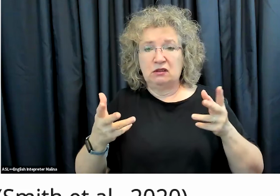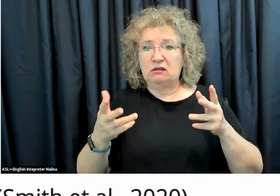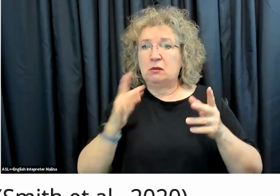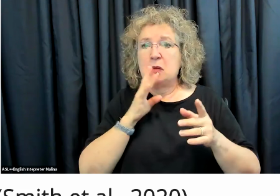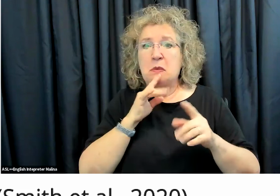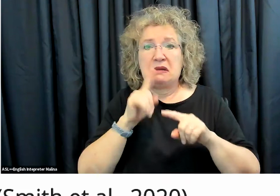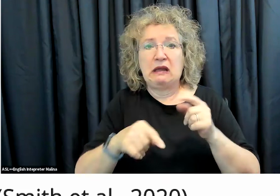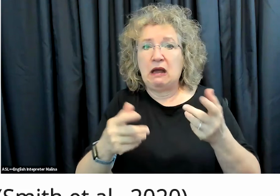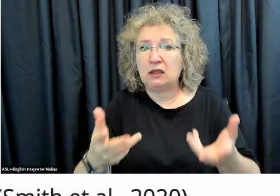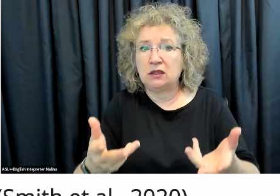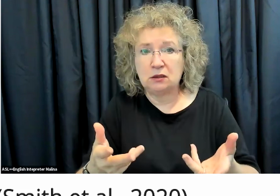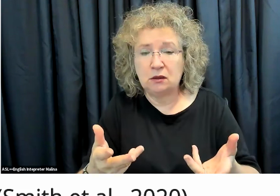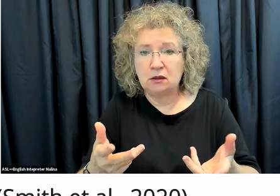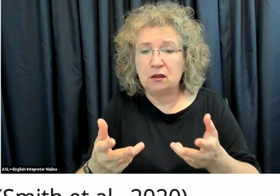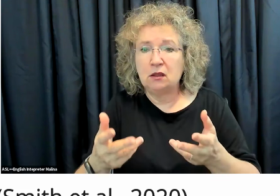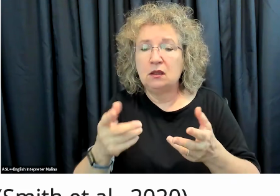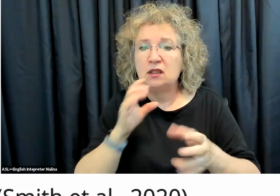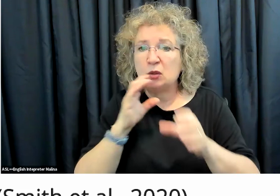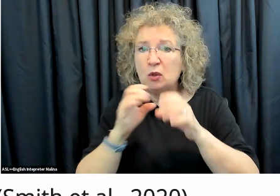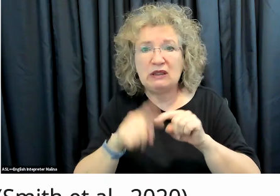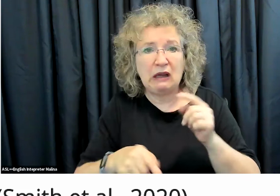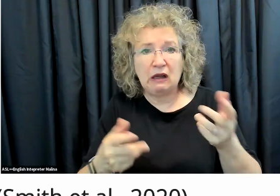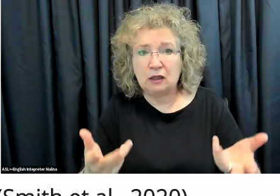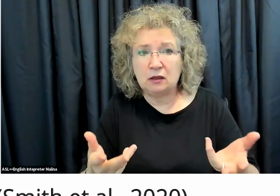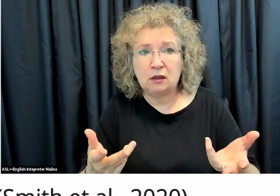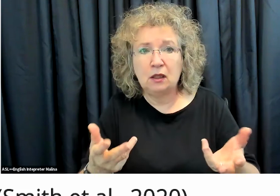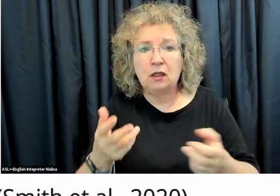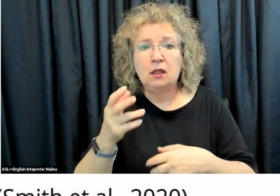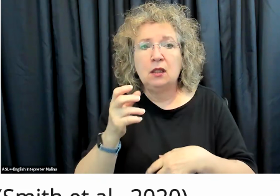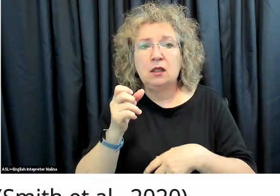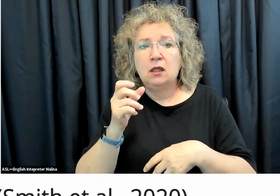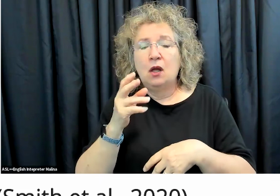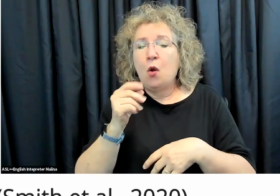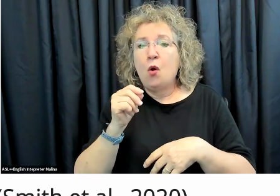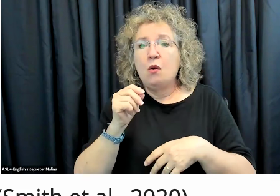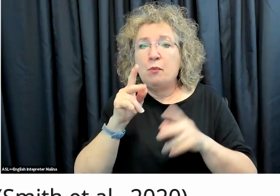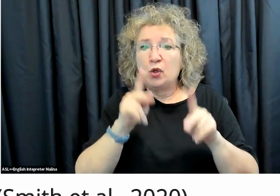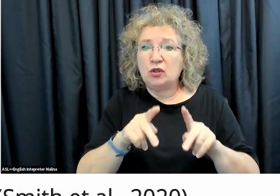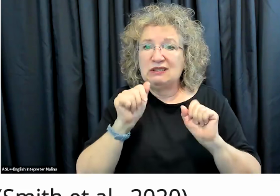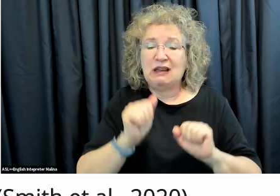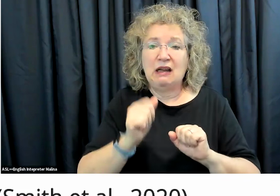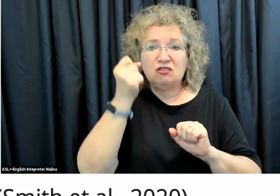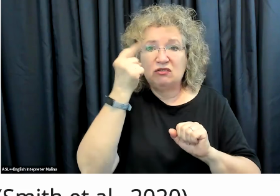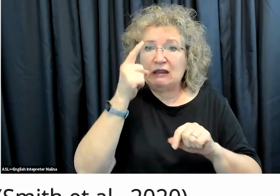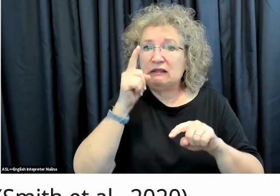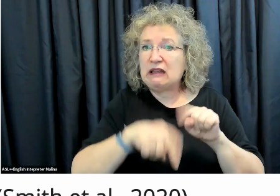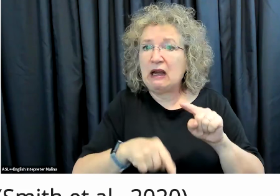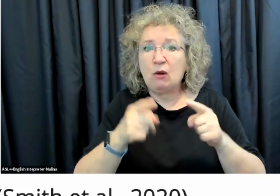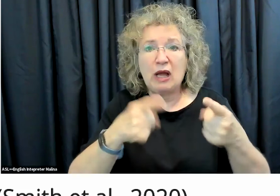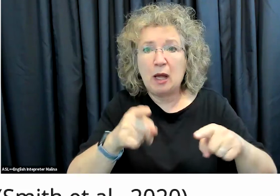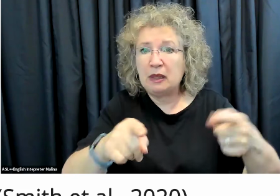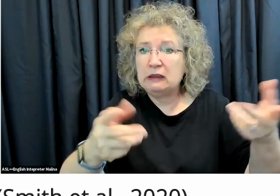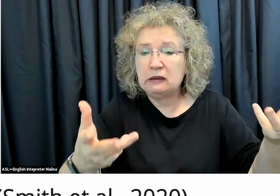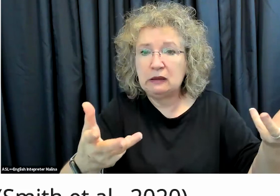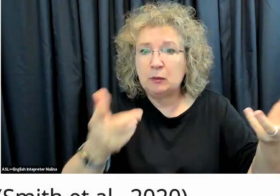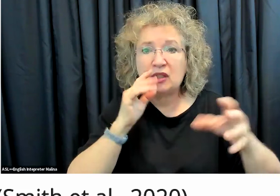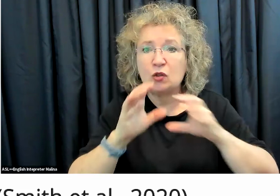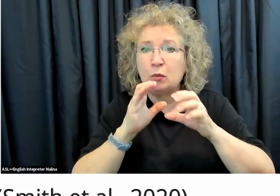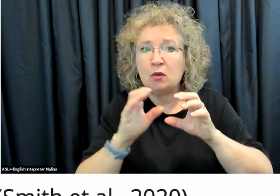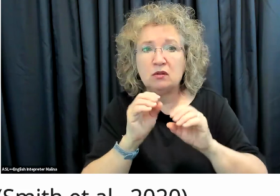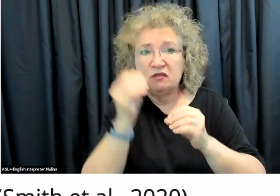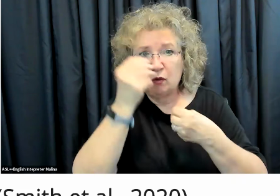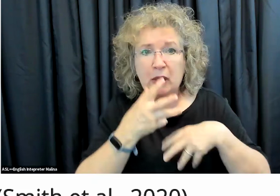also activate past traumatic distress, distrust, or fear, which can further deepen that disconnection